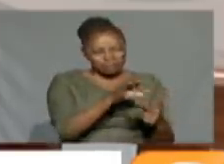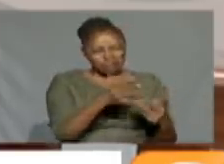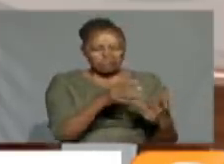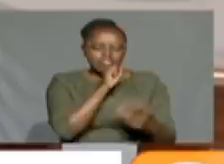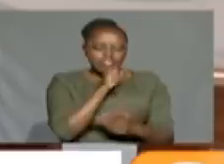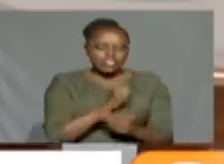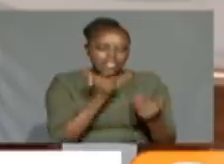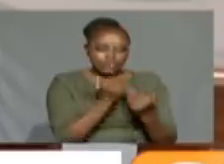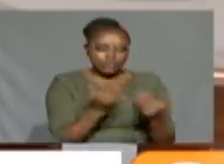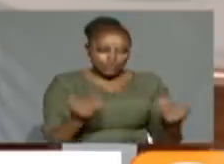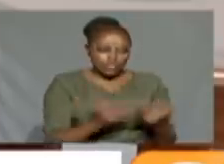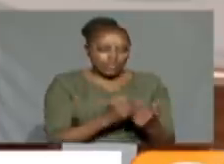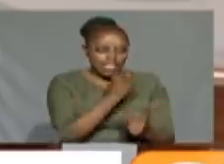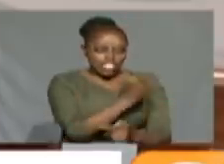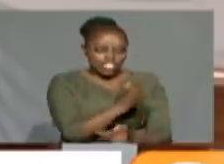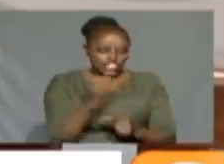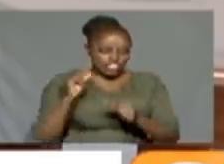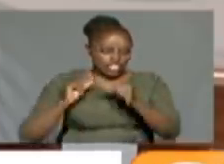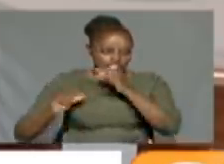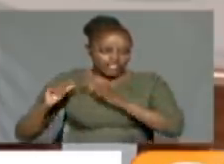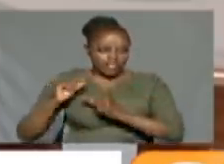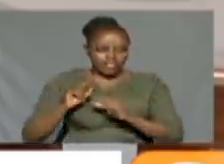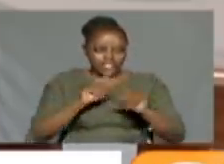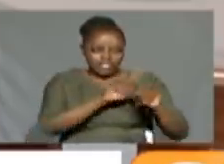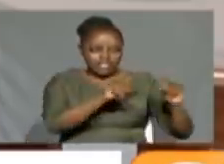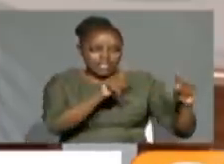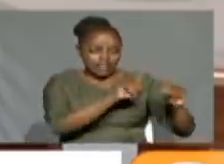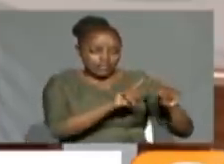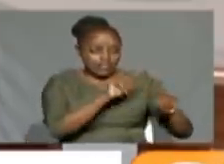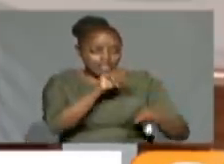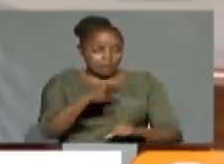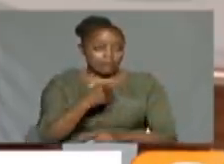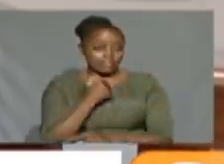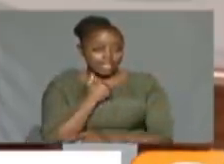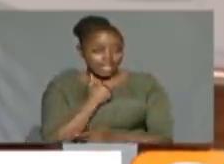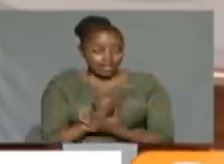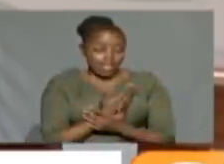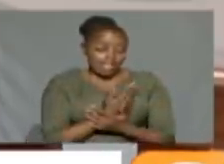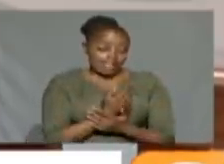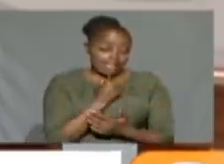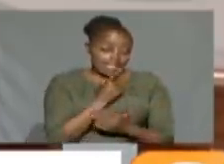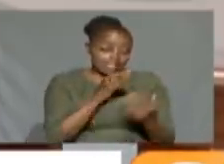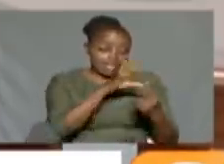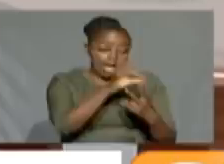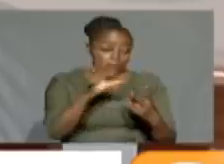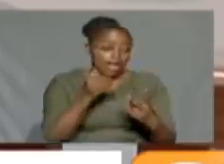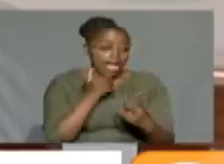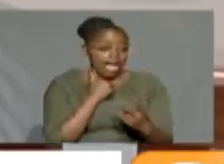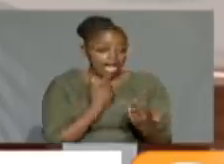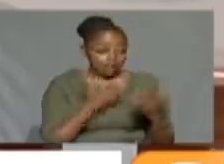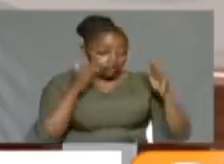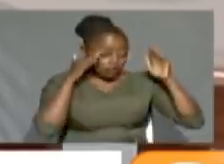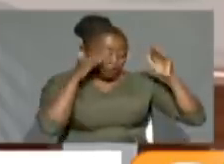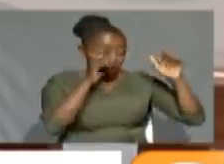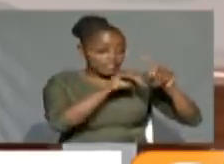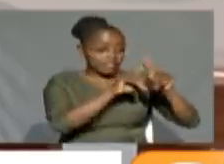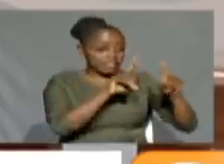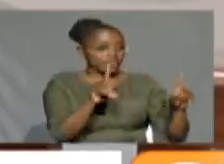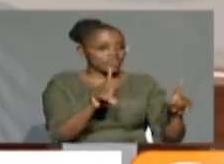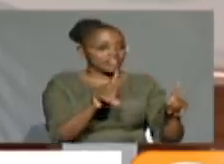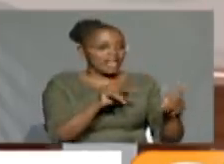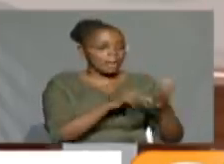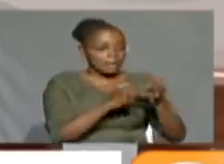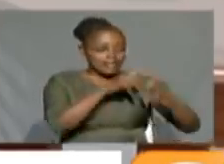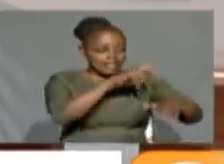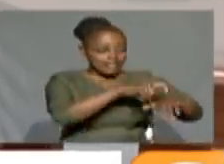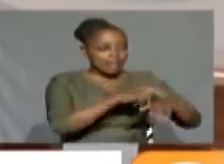grandchildren. And each generation have different demands, tastes, and preferences. And their focus is different. So at the moment, we